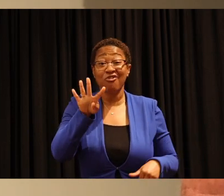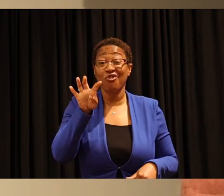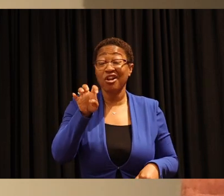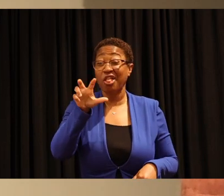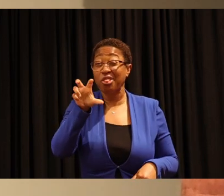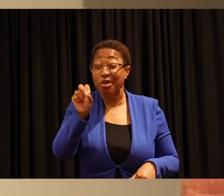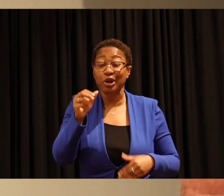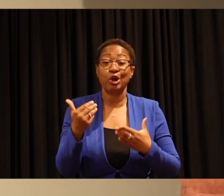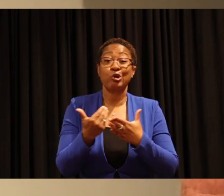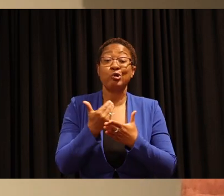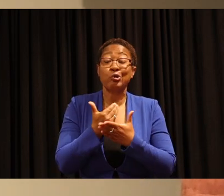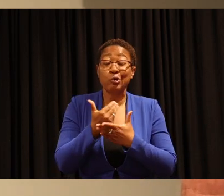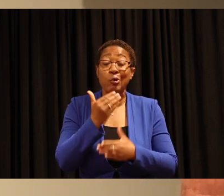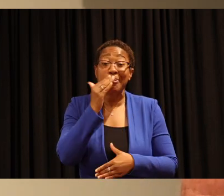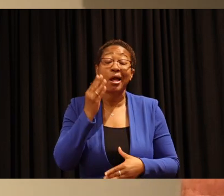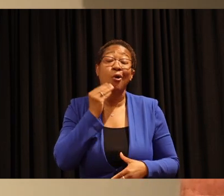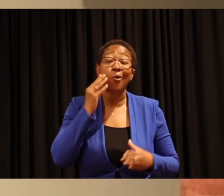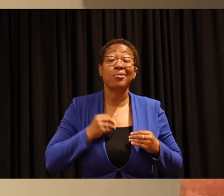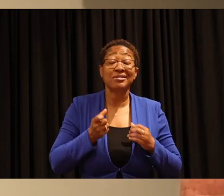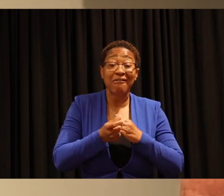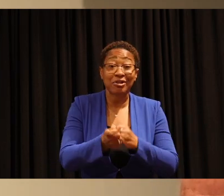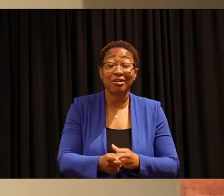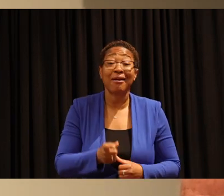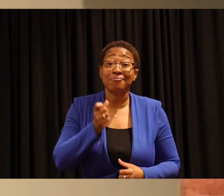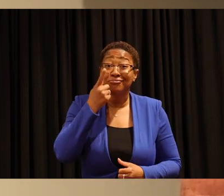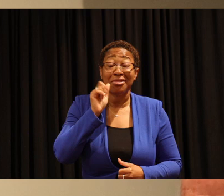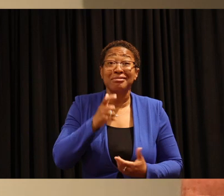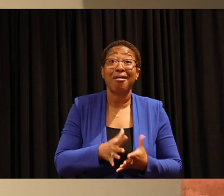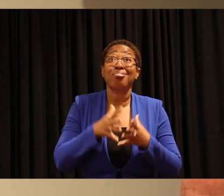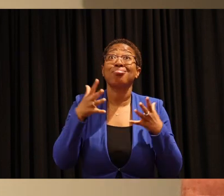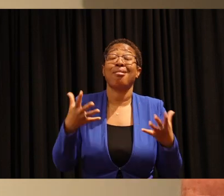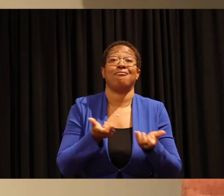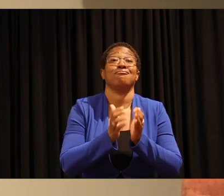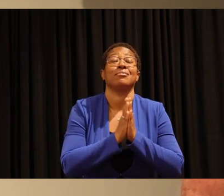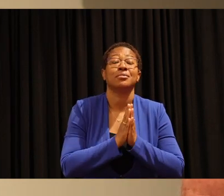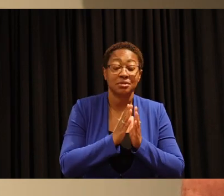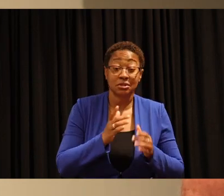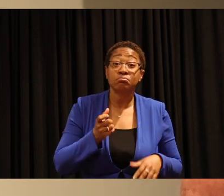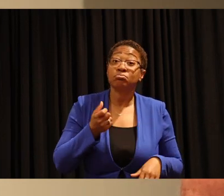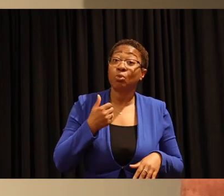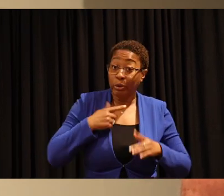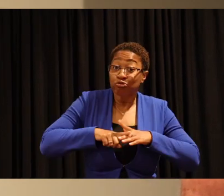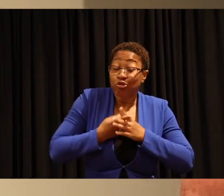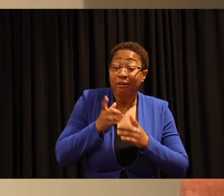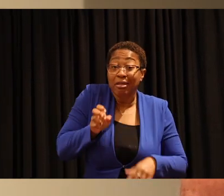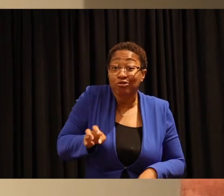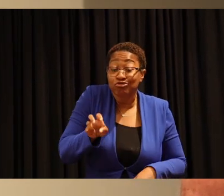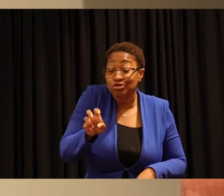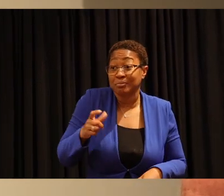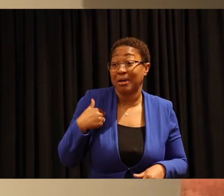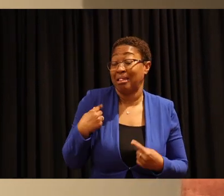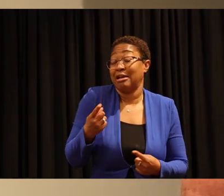430 new Black homeowners per year. And so it's a big, heavy lift. We're at the start of that journey in my last